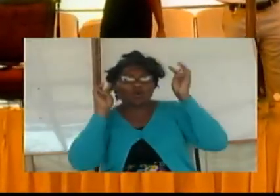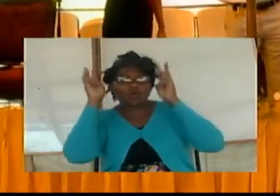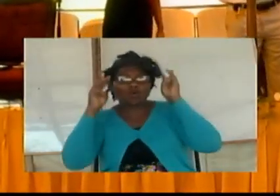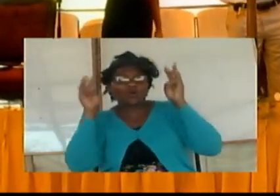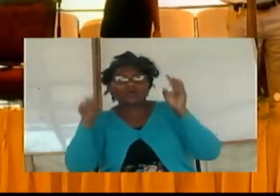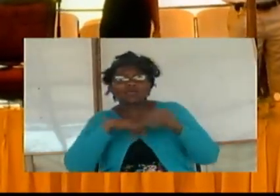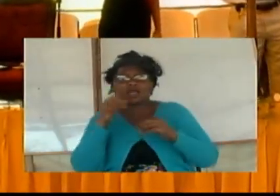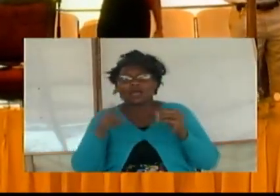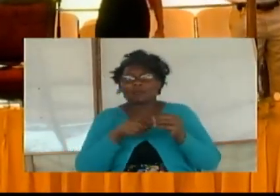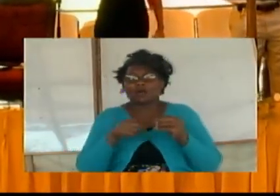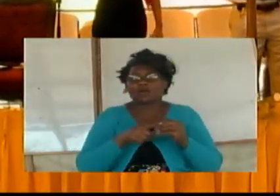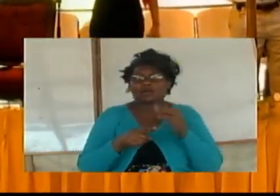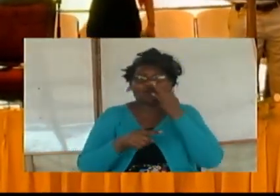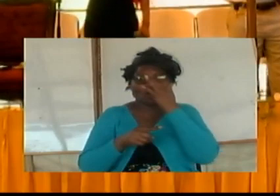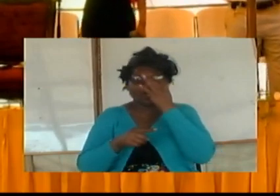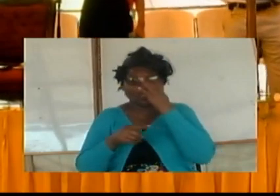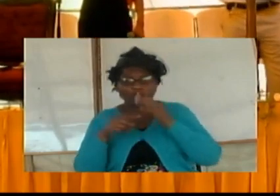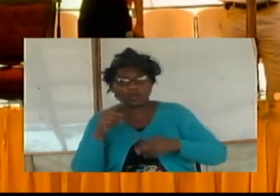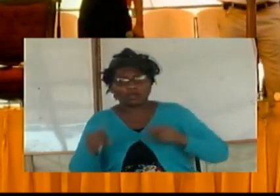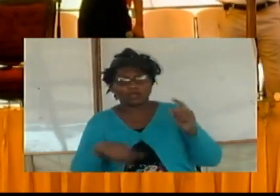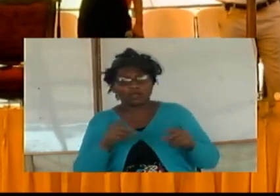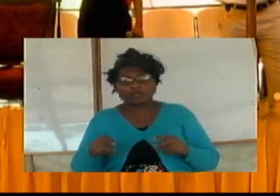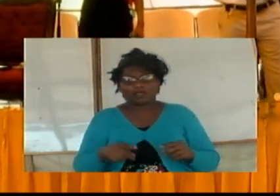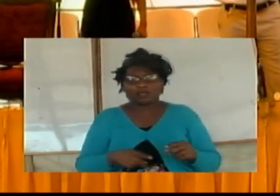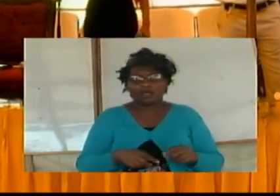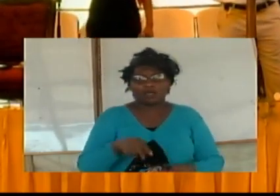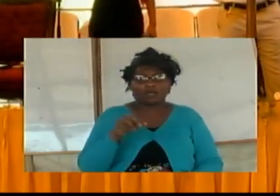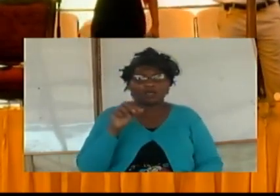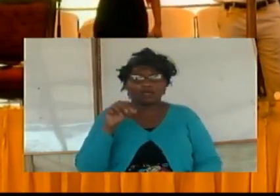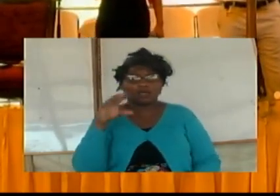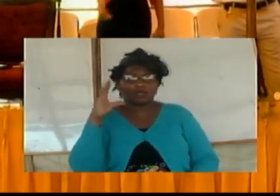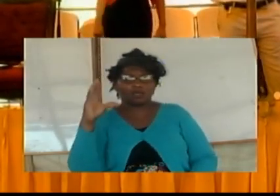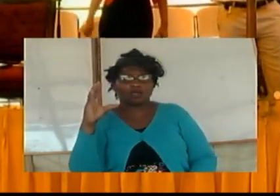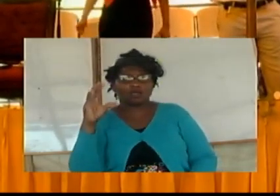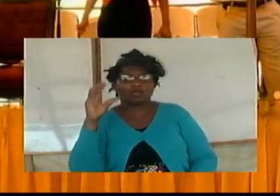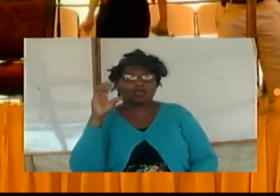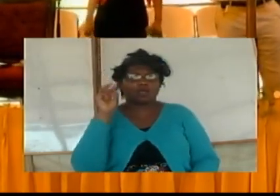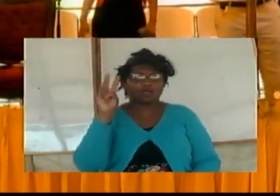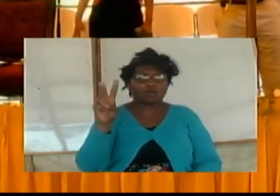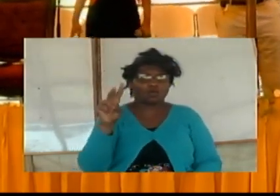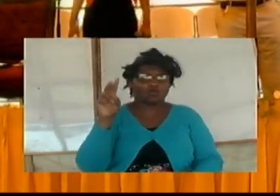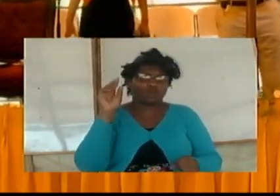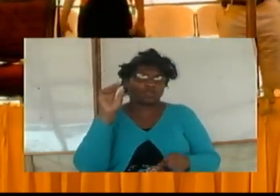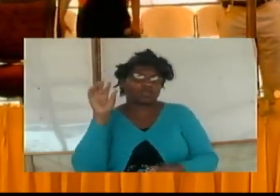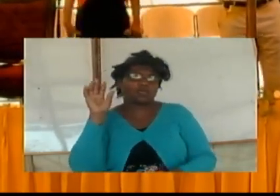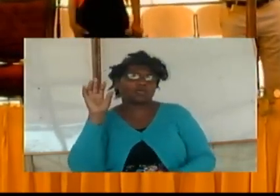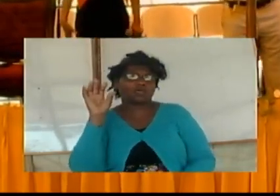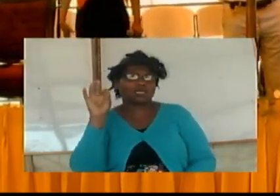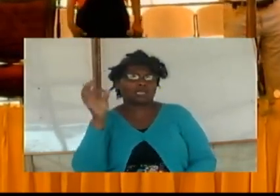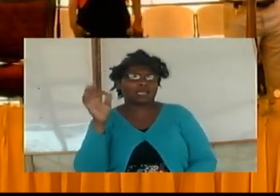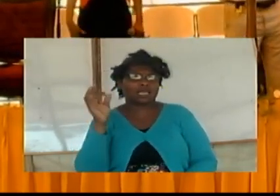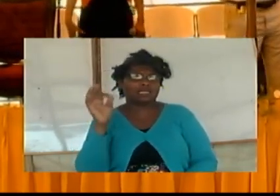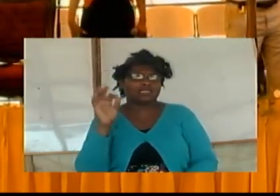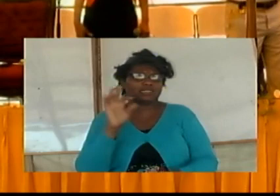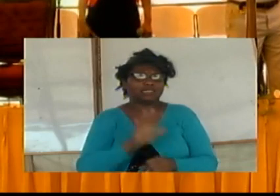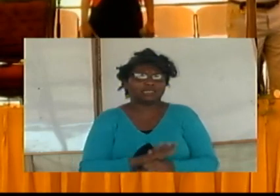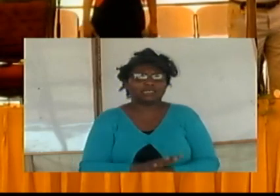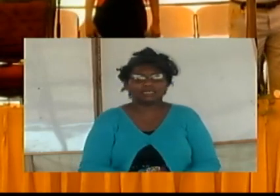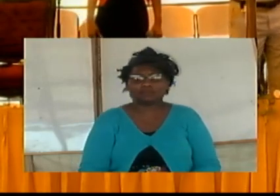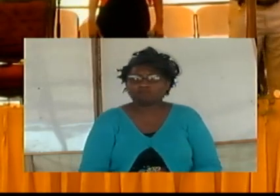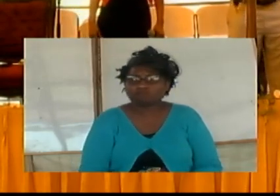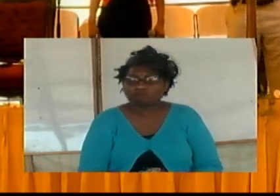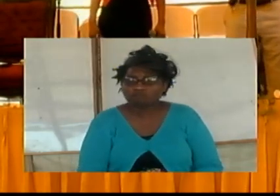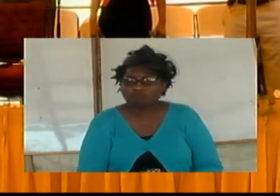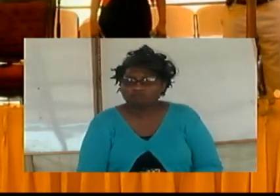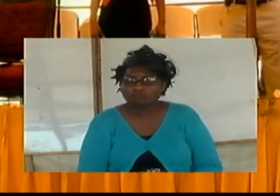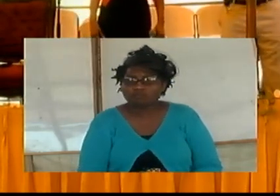with the news. Hallelujah, hallelujah. You fail to recognize that